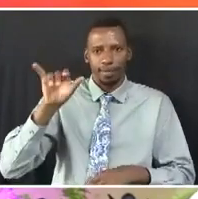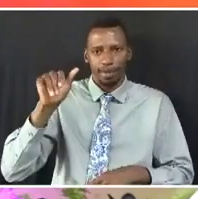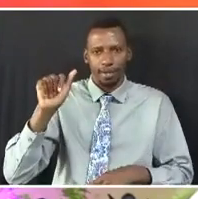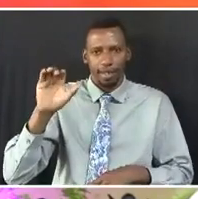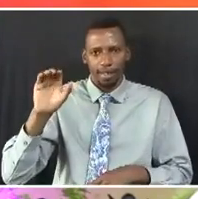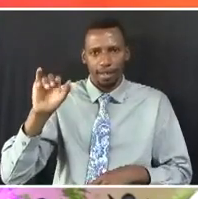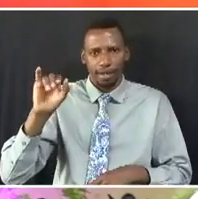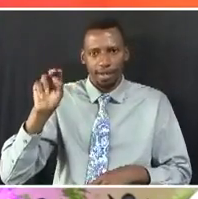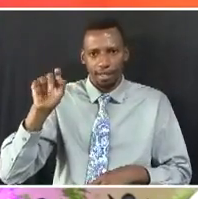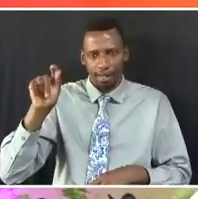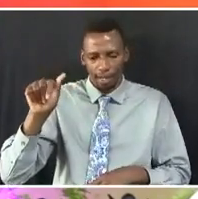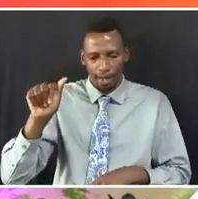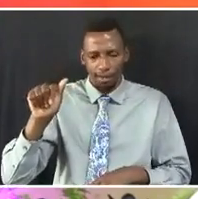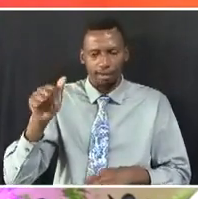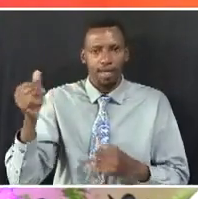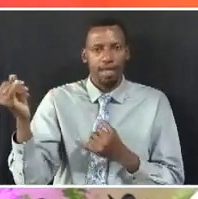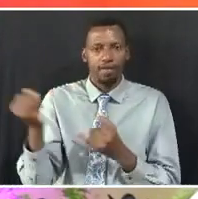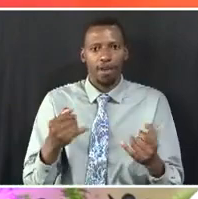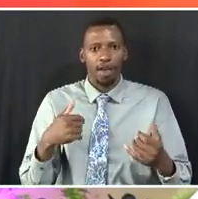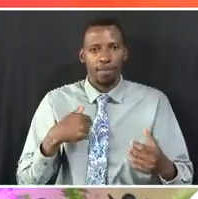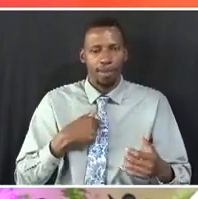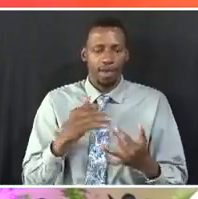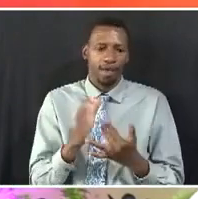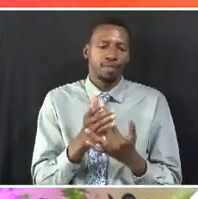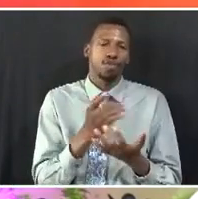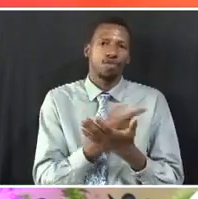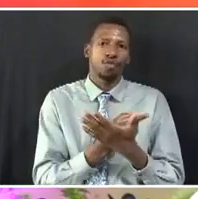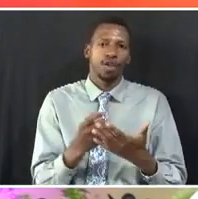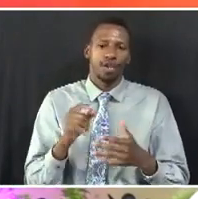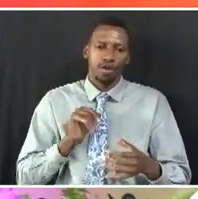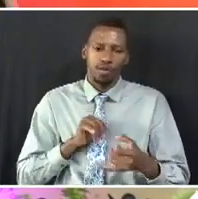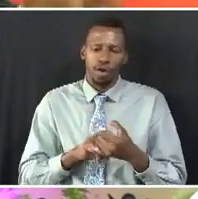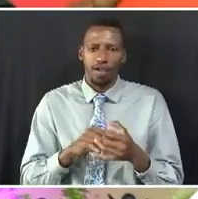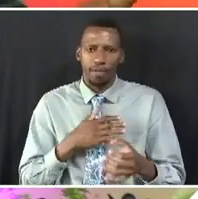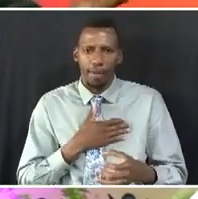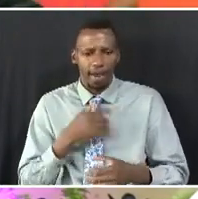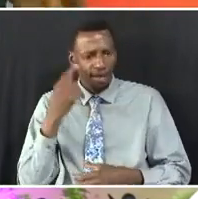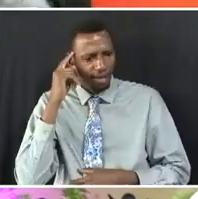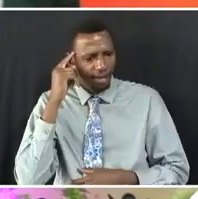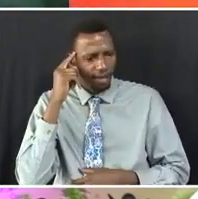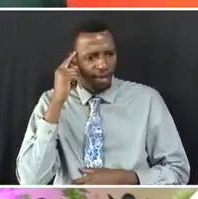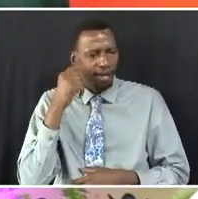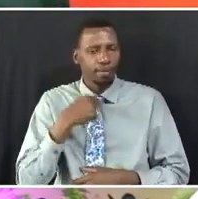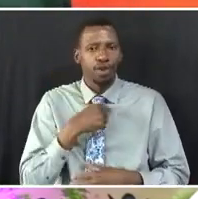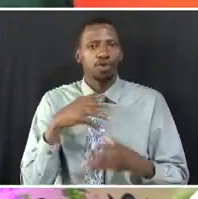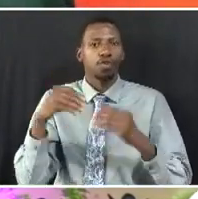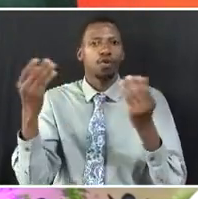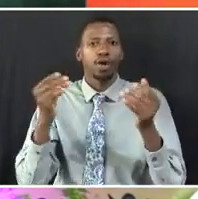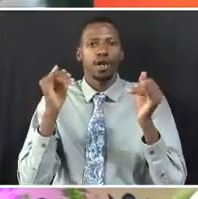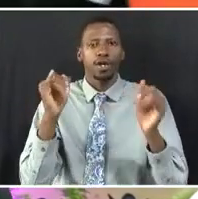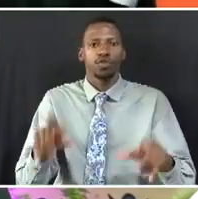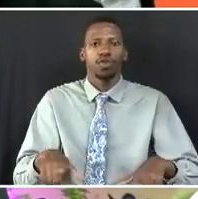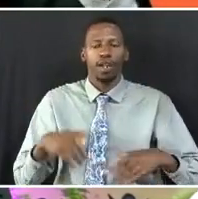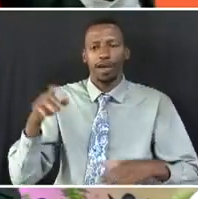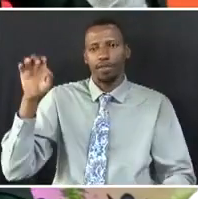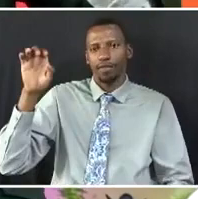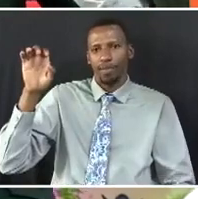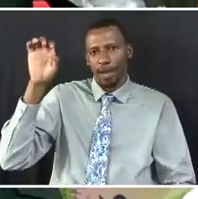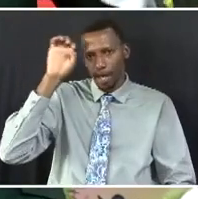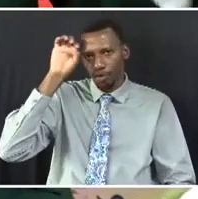week. And actually, my wife thought I was going to New Life in Eldoret. So she called